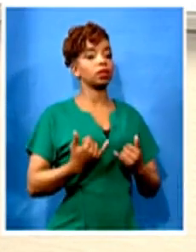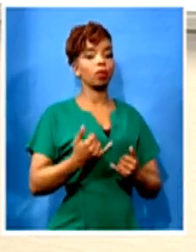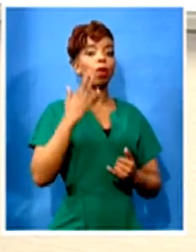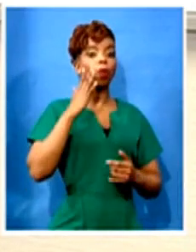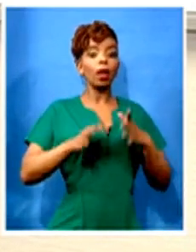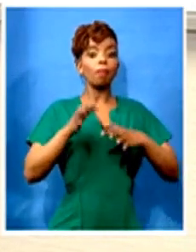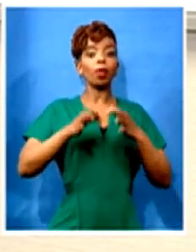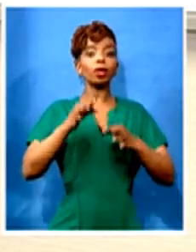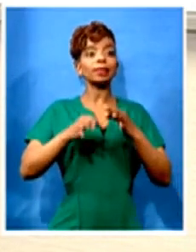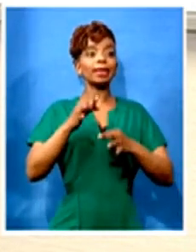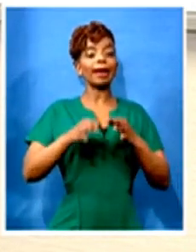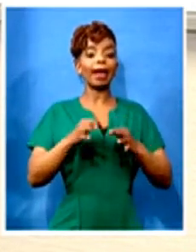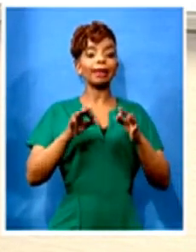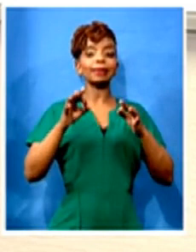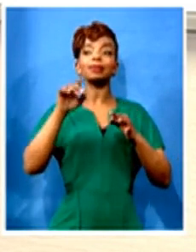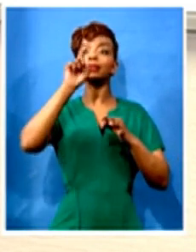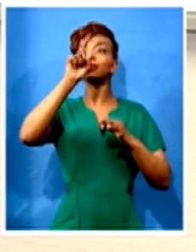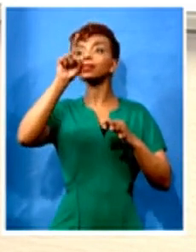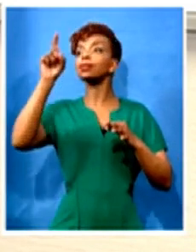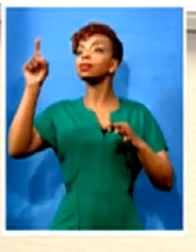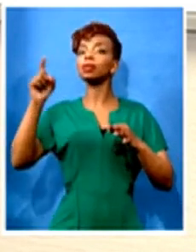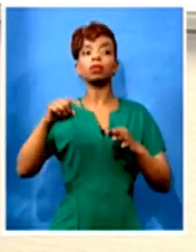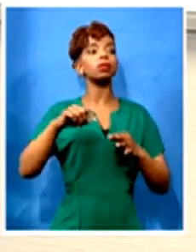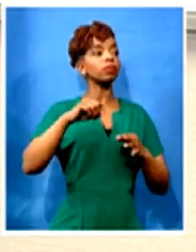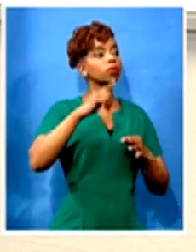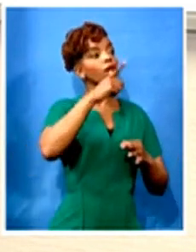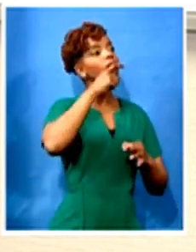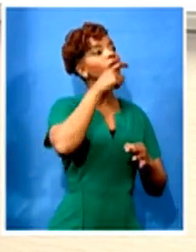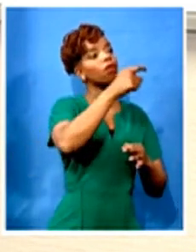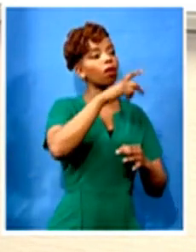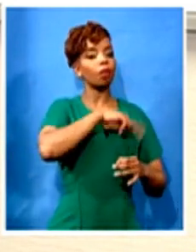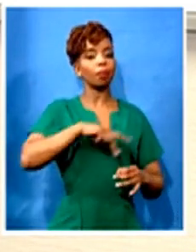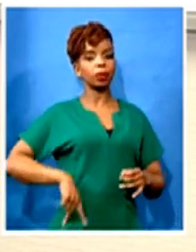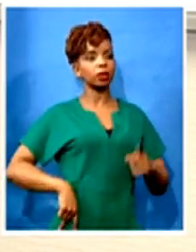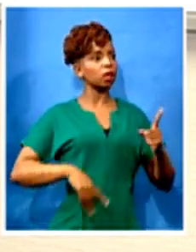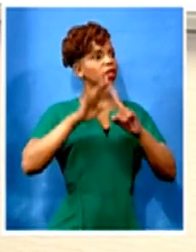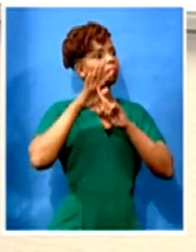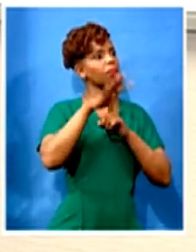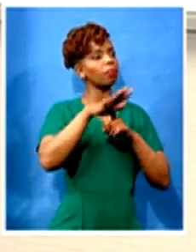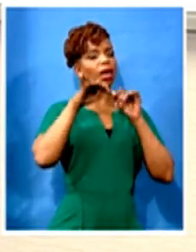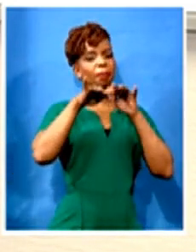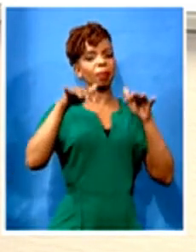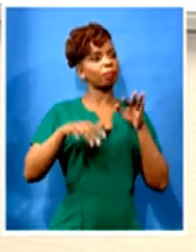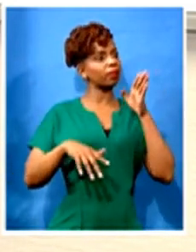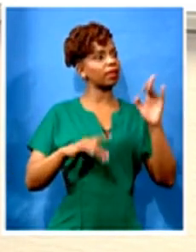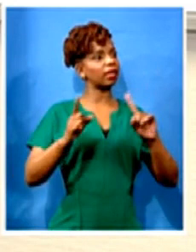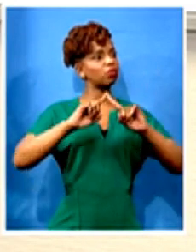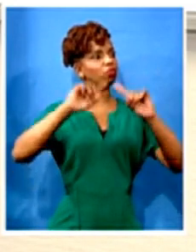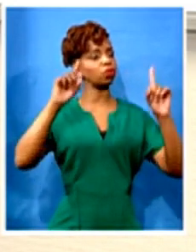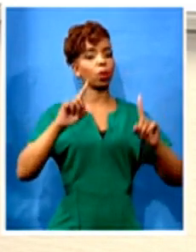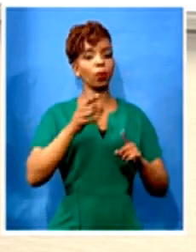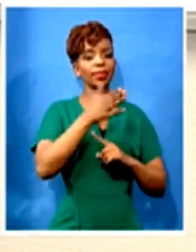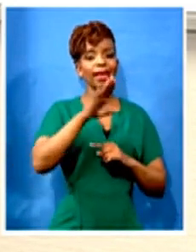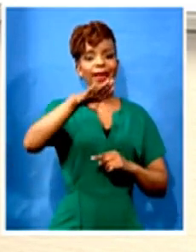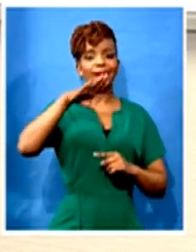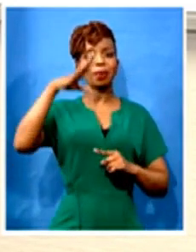President Mnangagwa and also the human rights abuses, lack of freedom, lack of security. In particular,